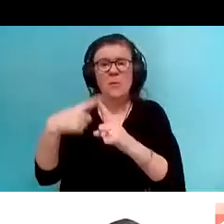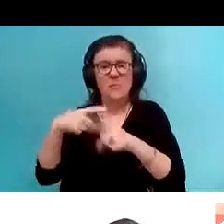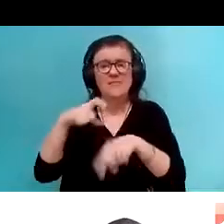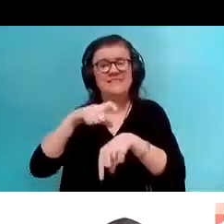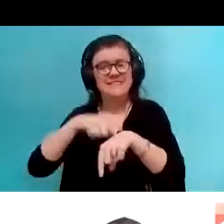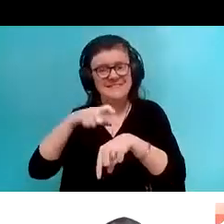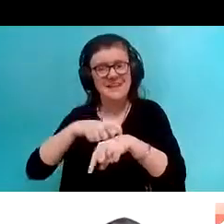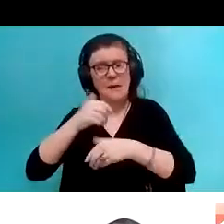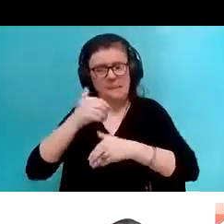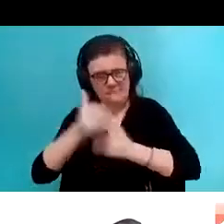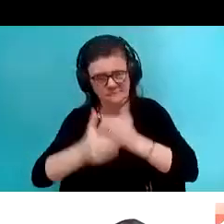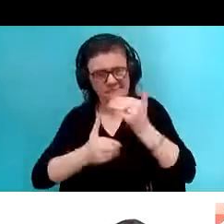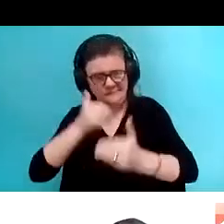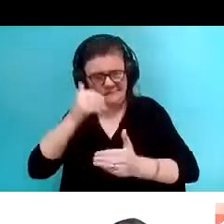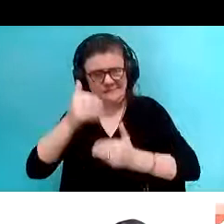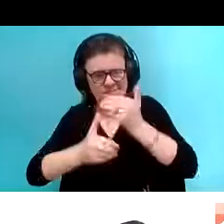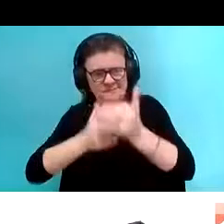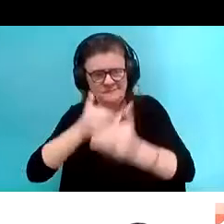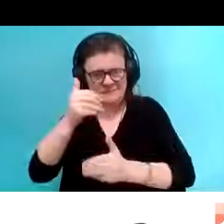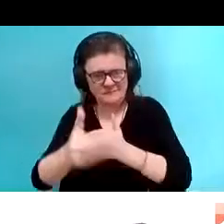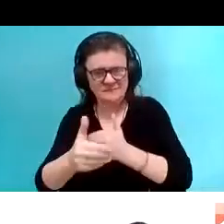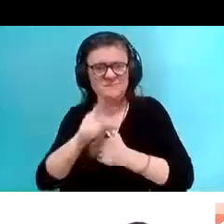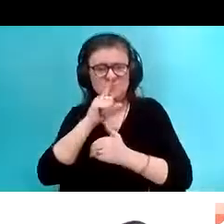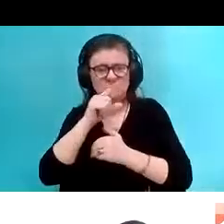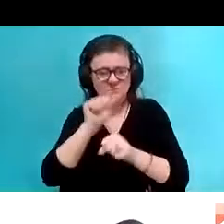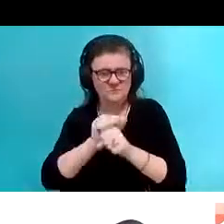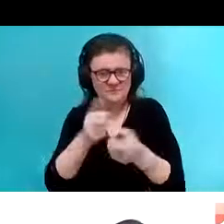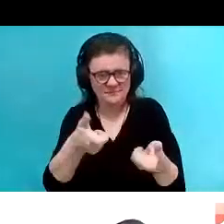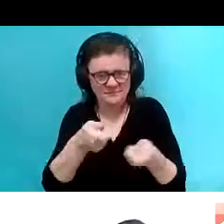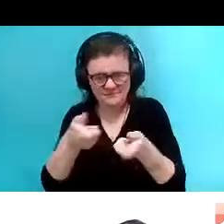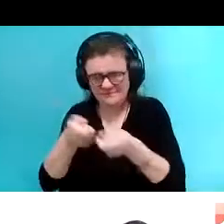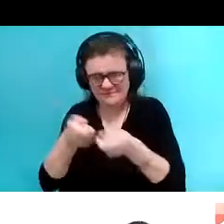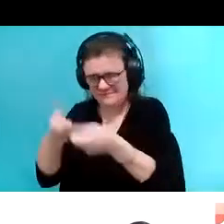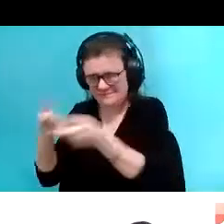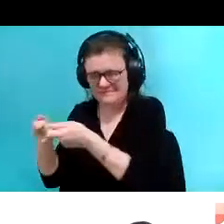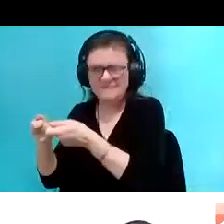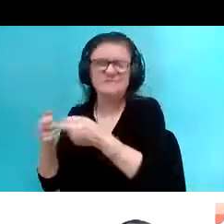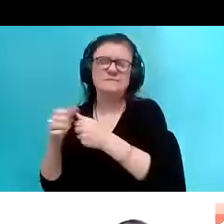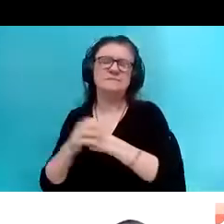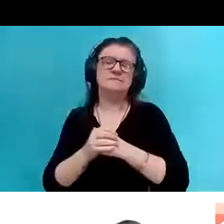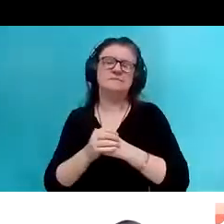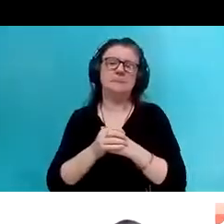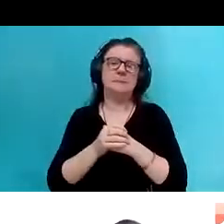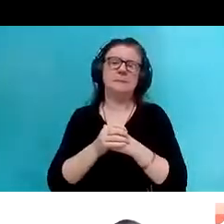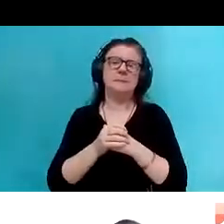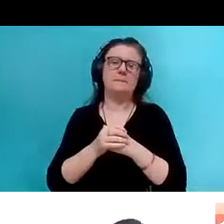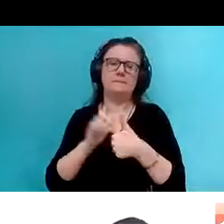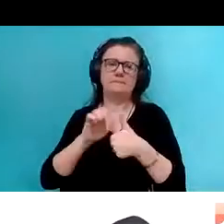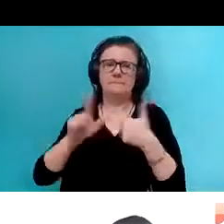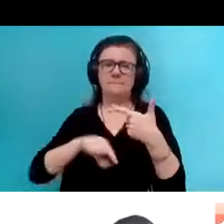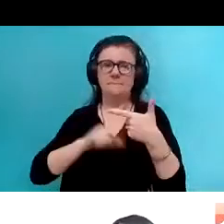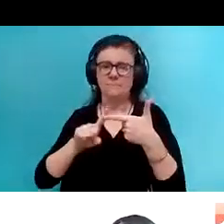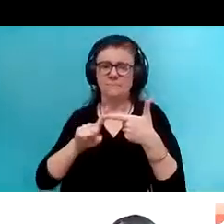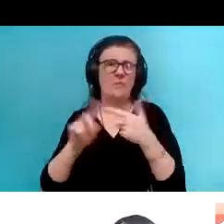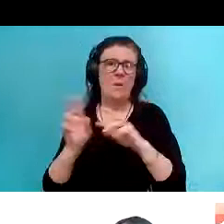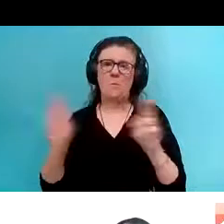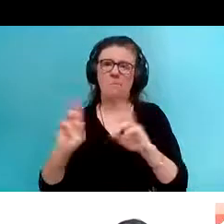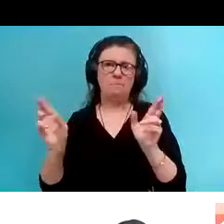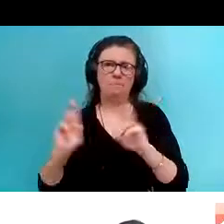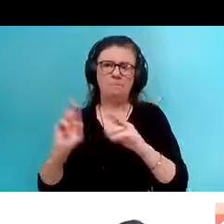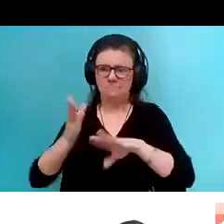developing the processes that support leaderships from that community level. The second is